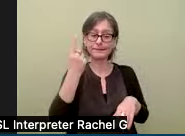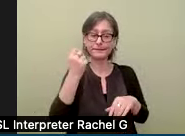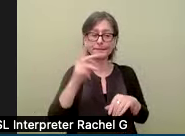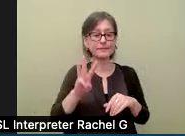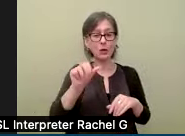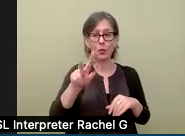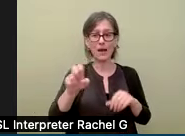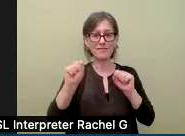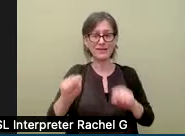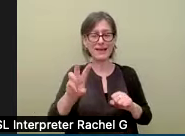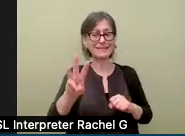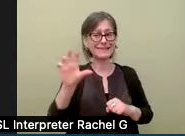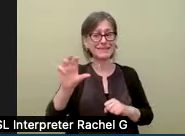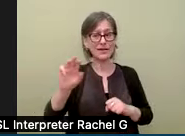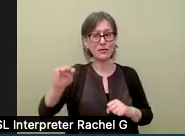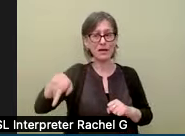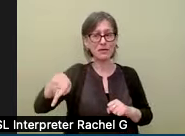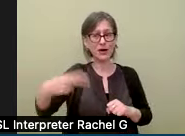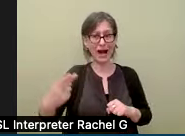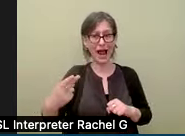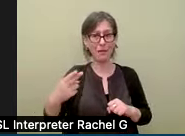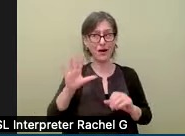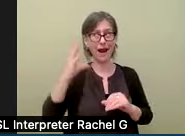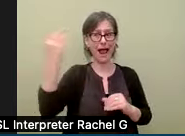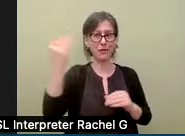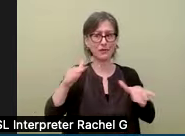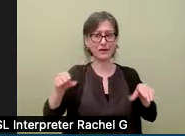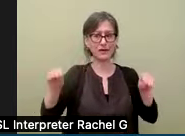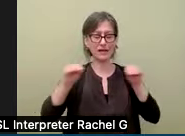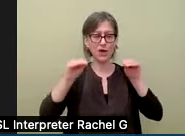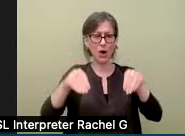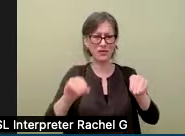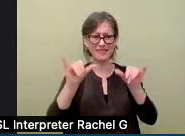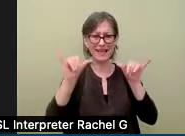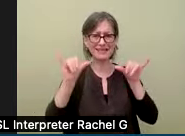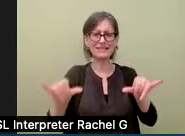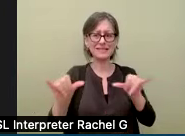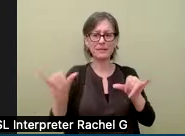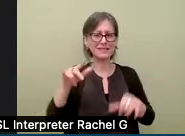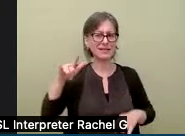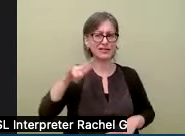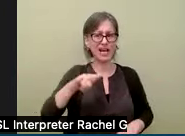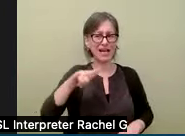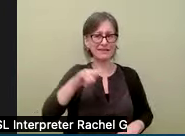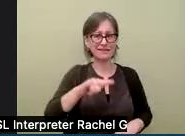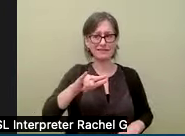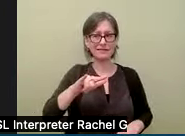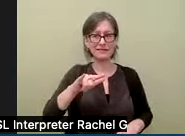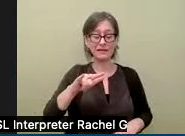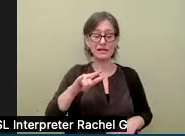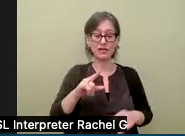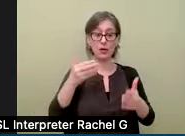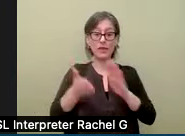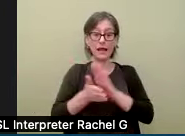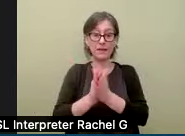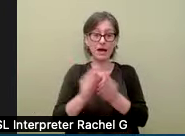as fast as 600 miles per hour out in the open ocean, which is about the same speed as a jet plane. And as the waves enter shallower